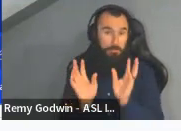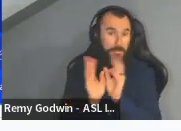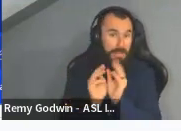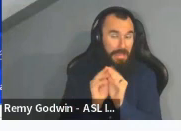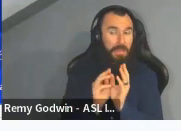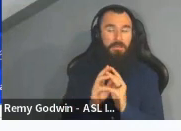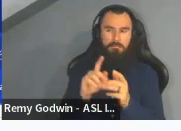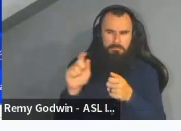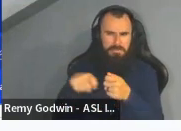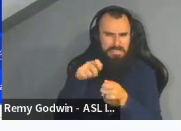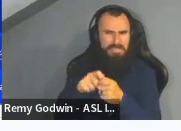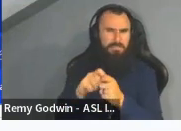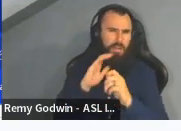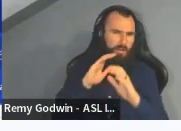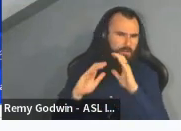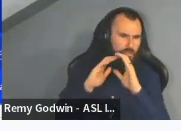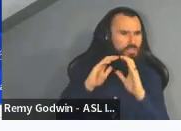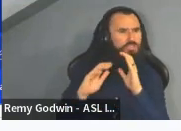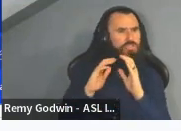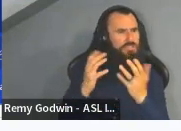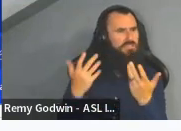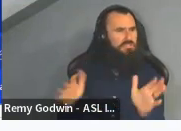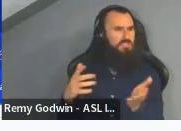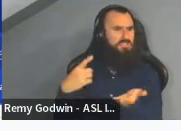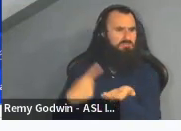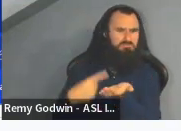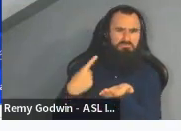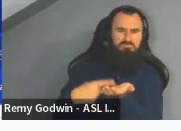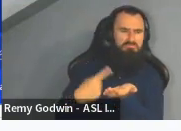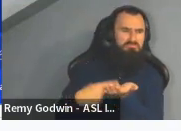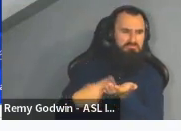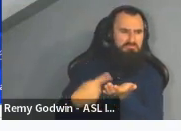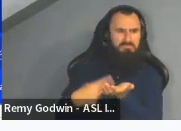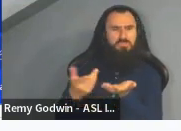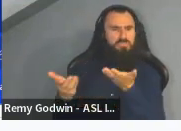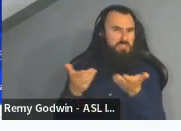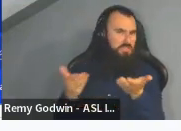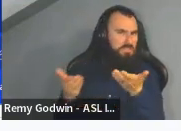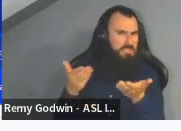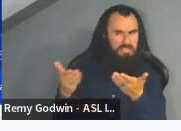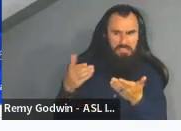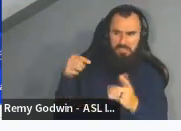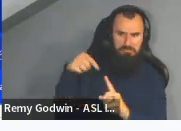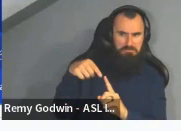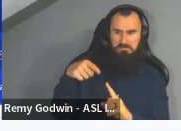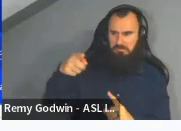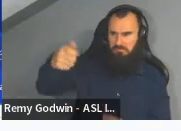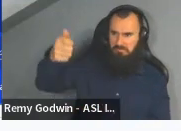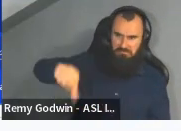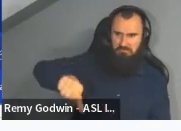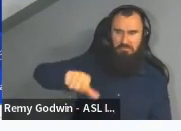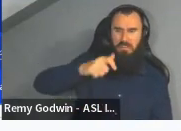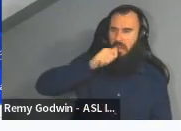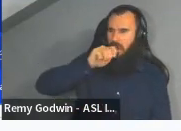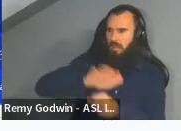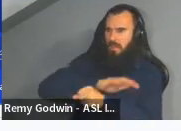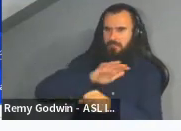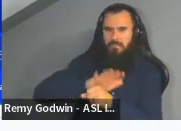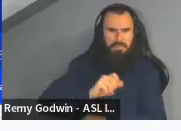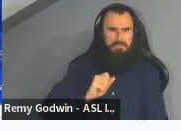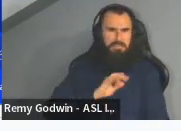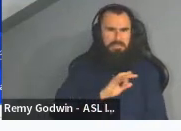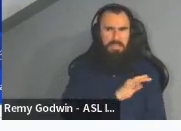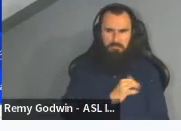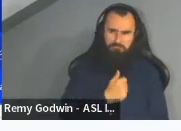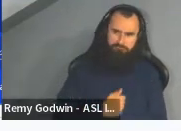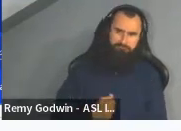where you had discussed services not being denied because of a lack of staffing. You can